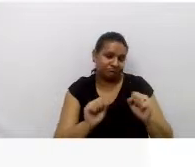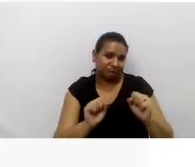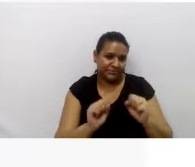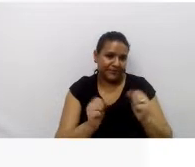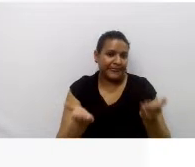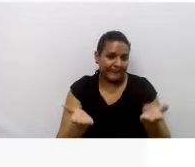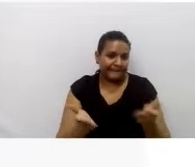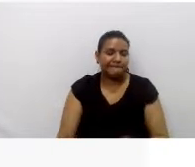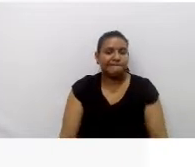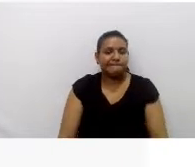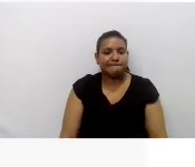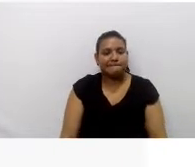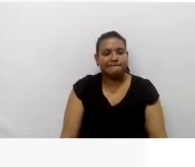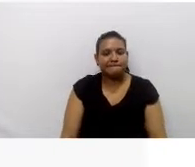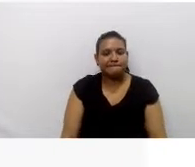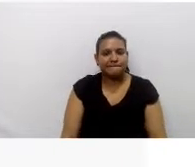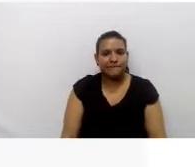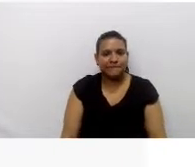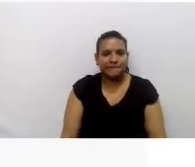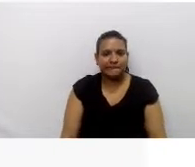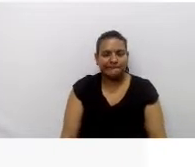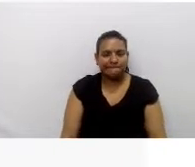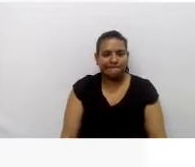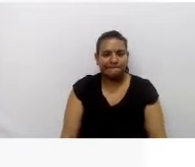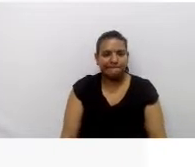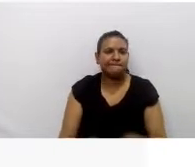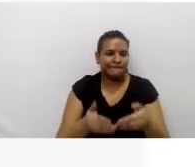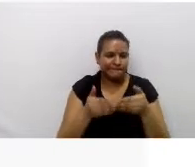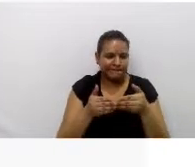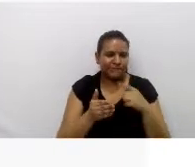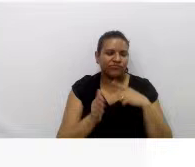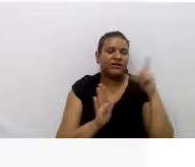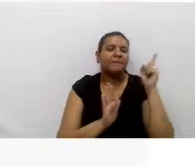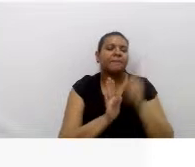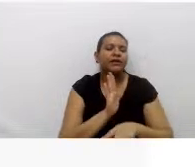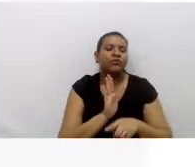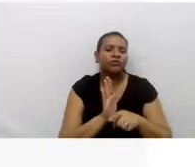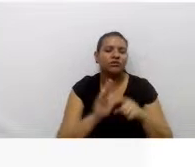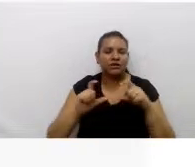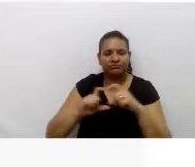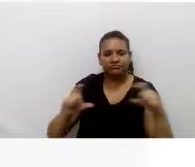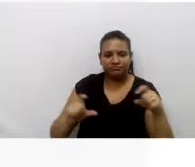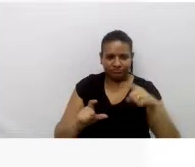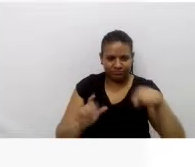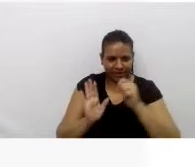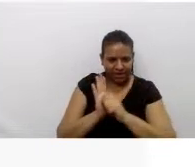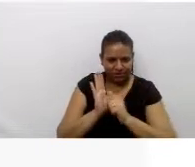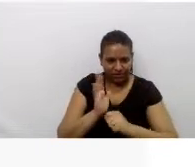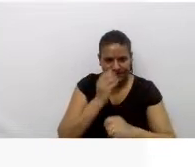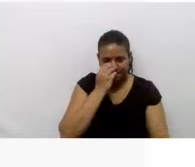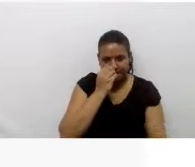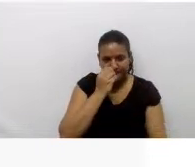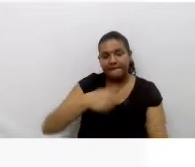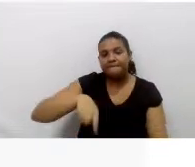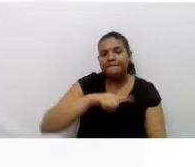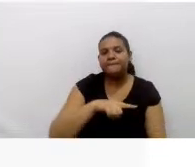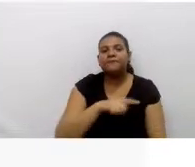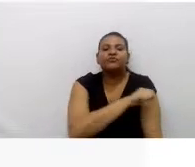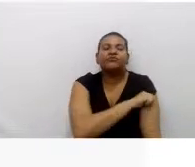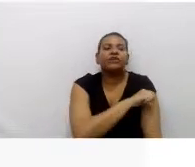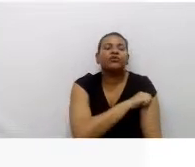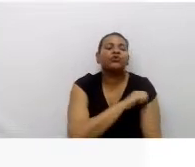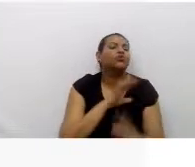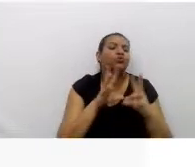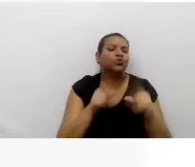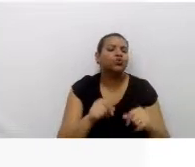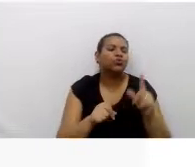the following question? Do all learners in your class or your classes work at the same pace? What do you think? I would